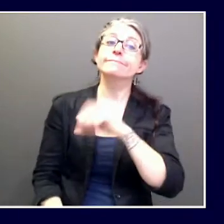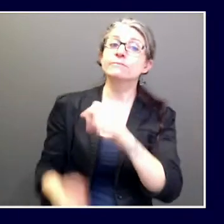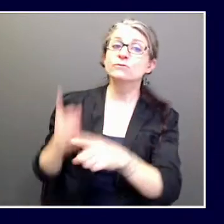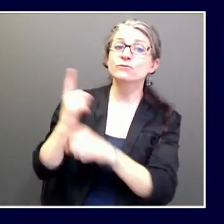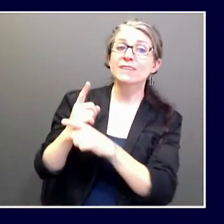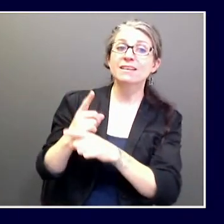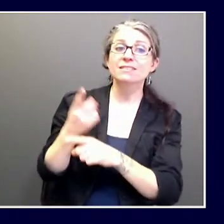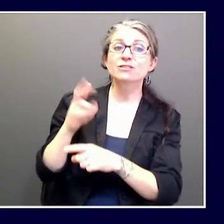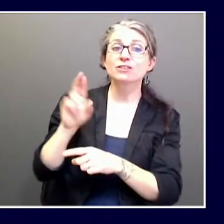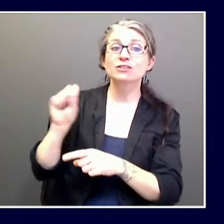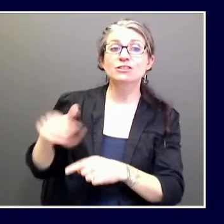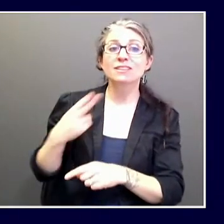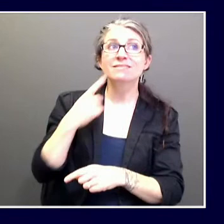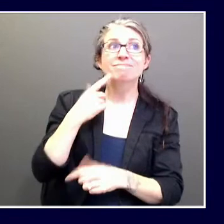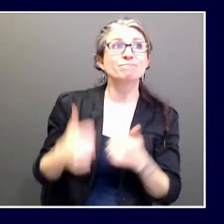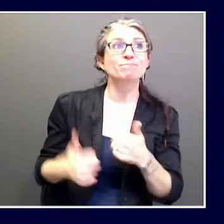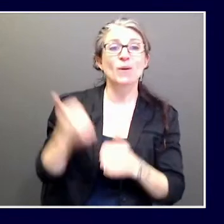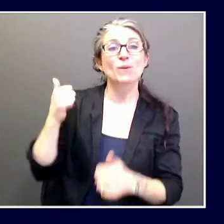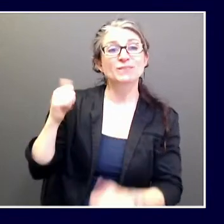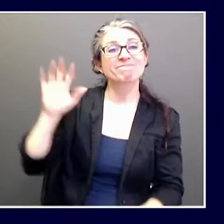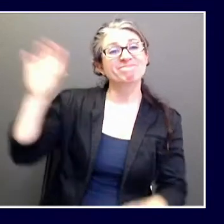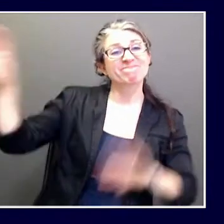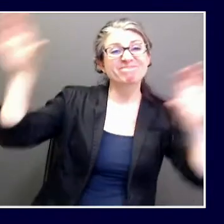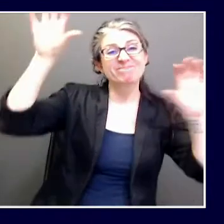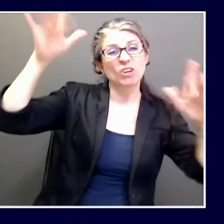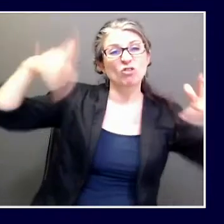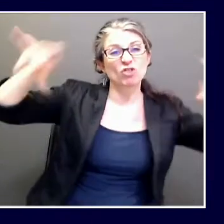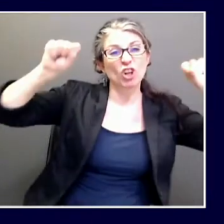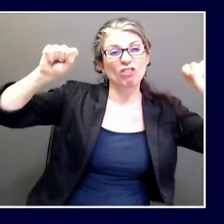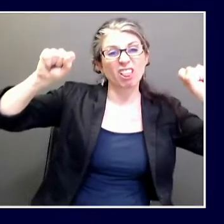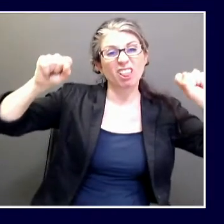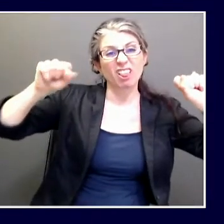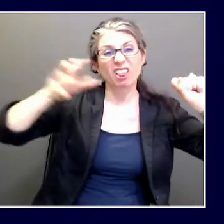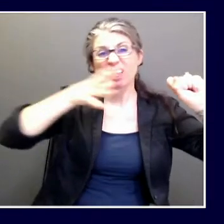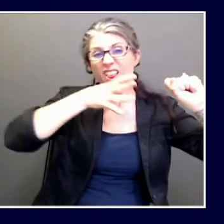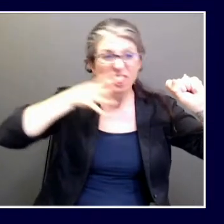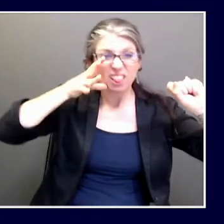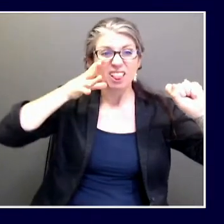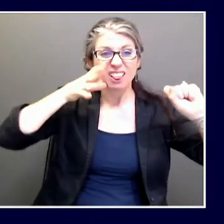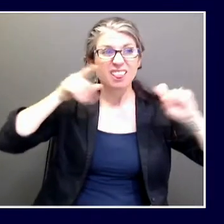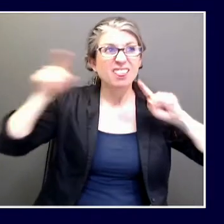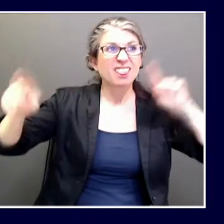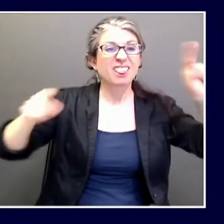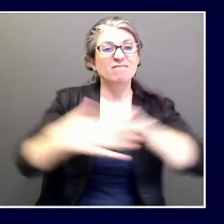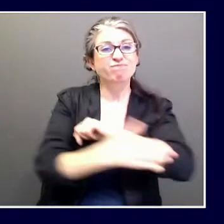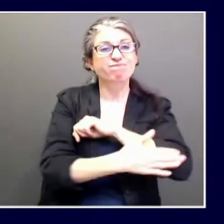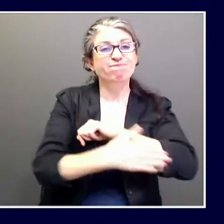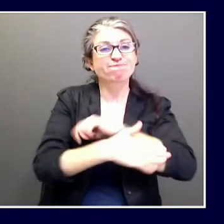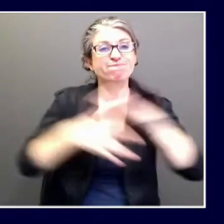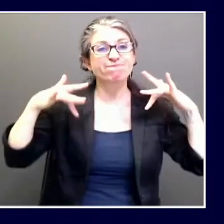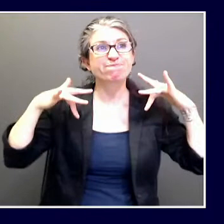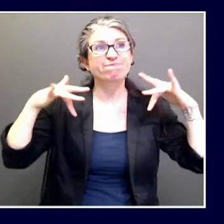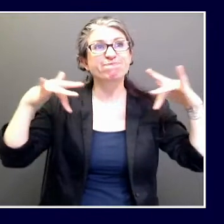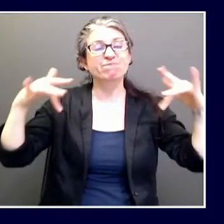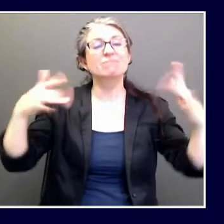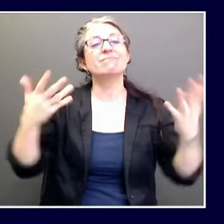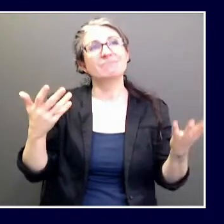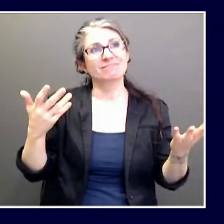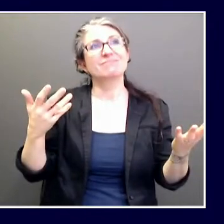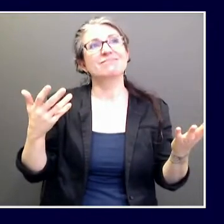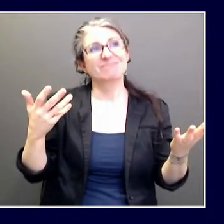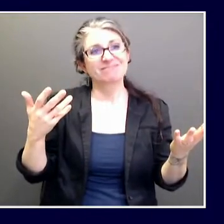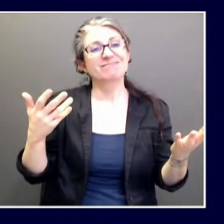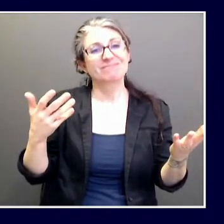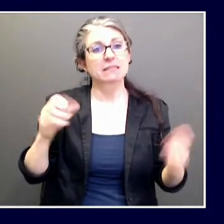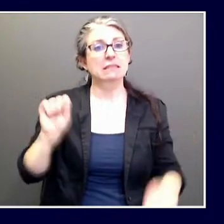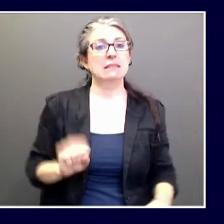individuals from predominantly rural counties in Maine as opposed to urban areas. So it's not just the